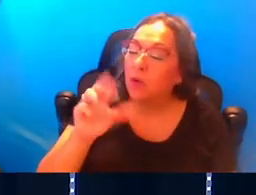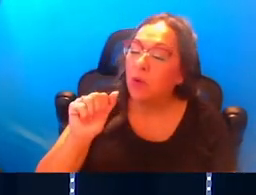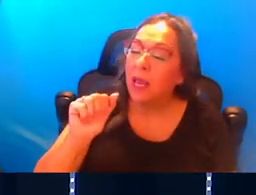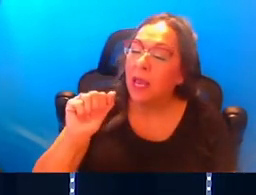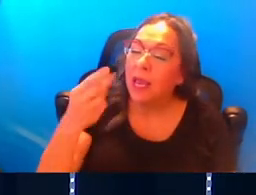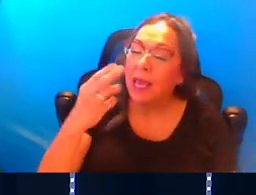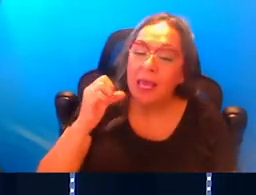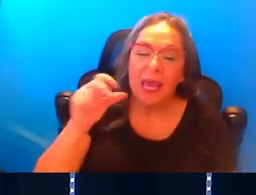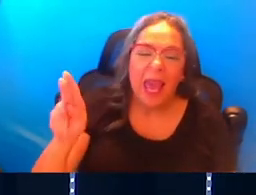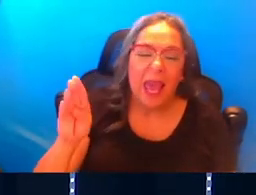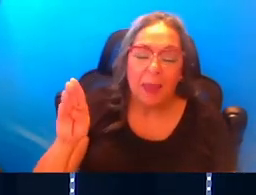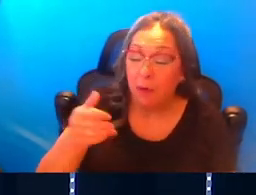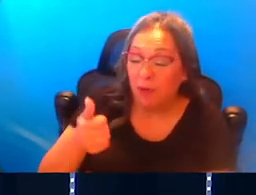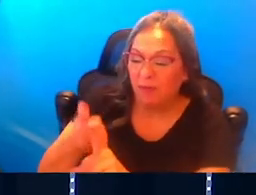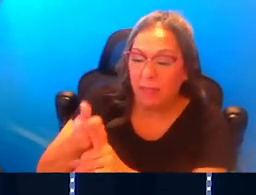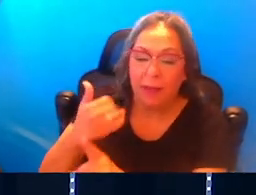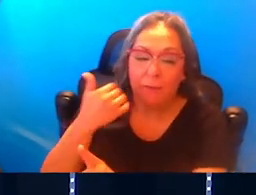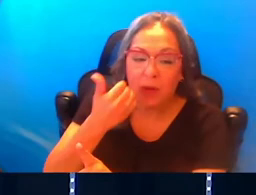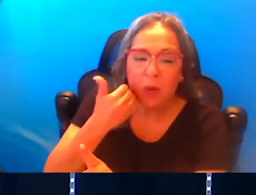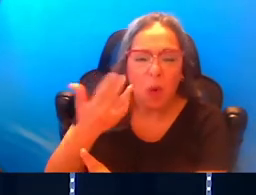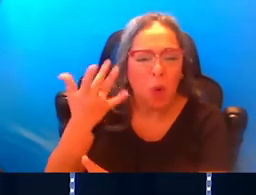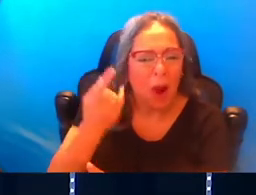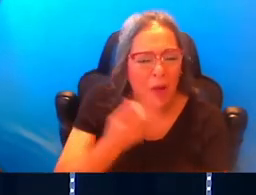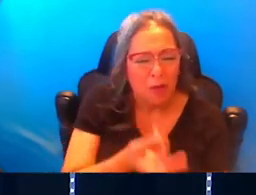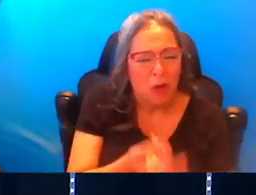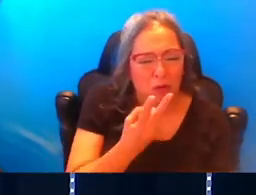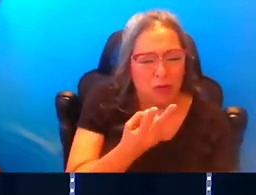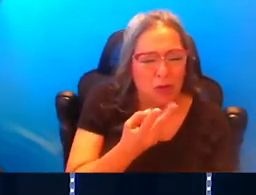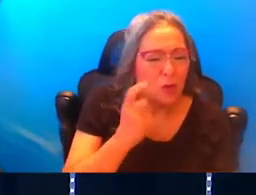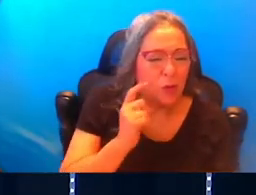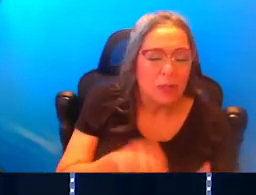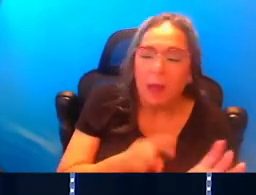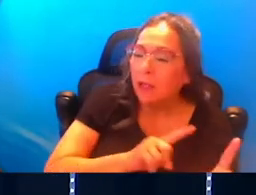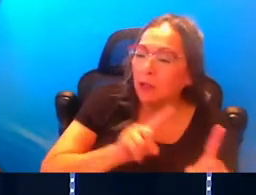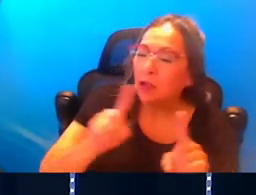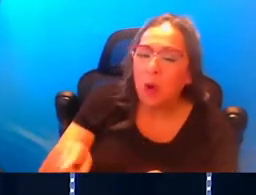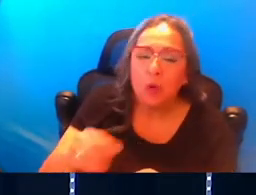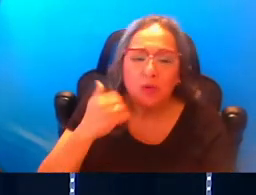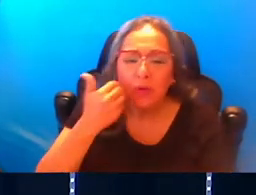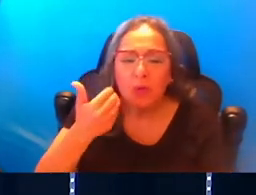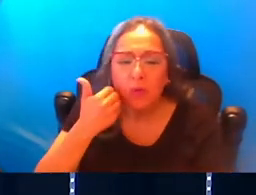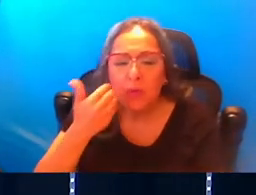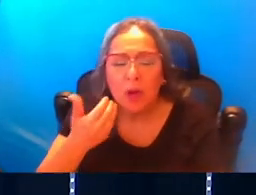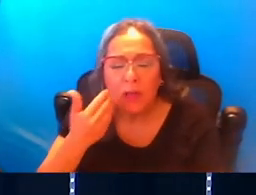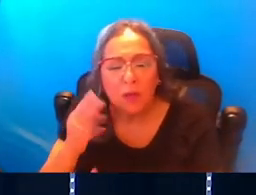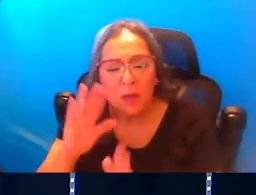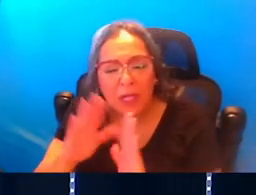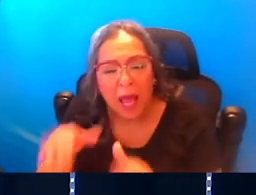men, these two spies, go to a prostitute's house? Bible doesn't say.